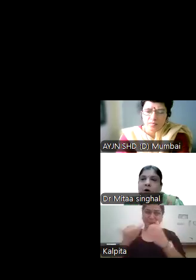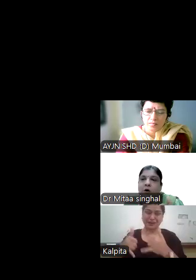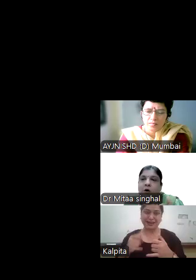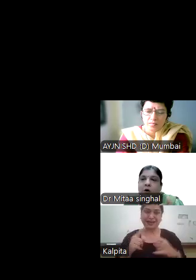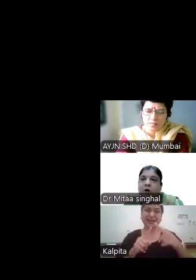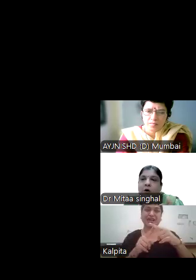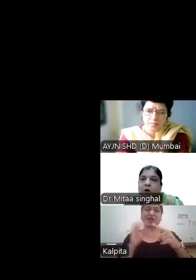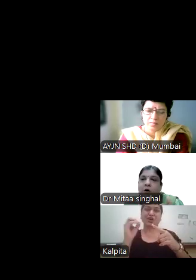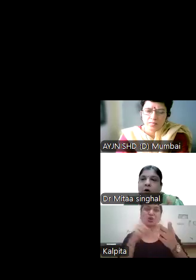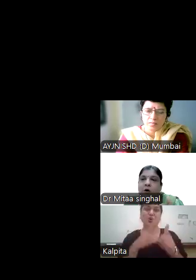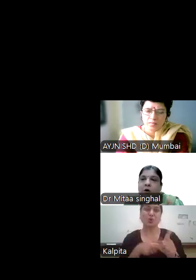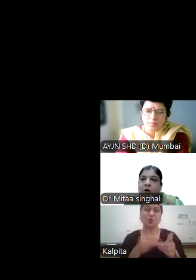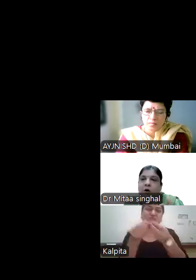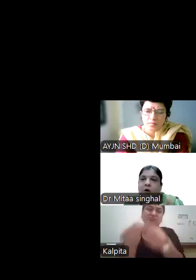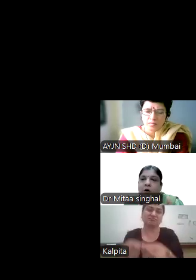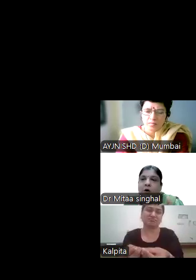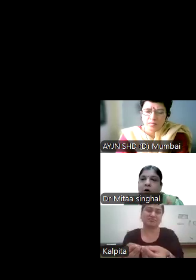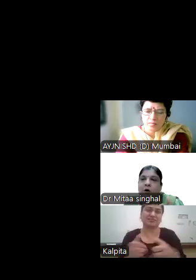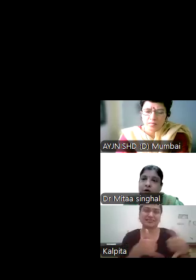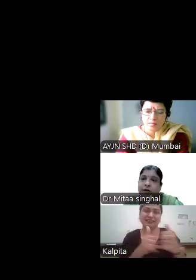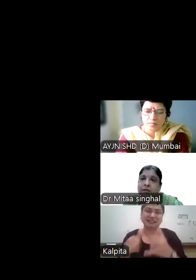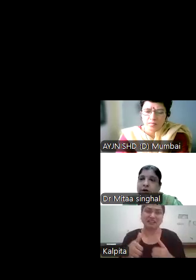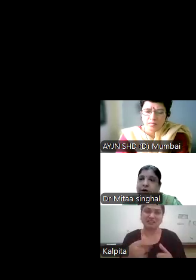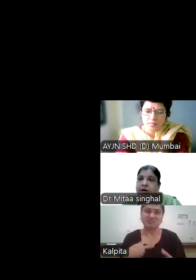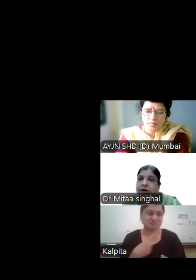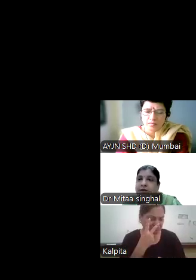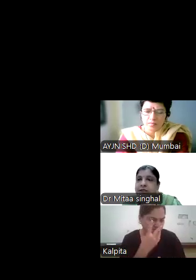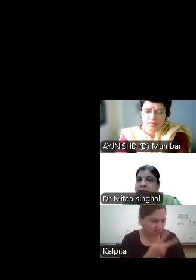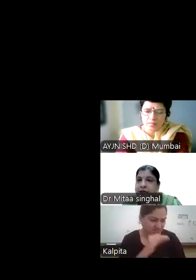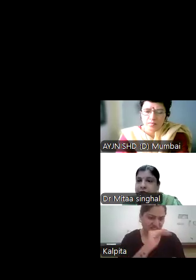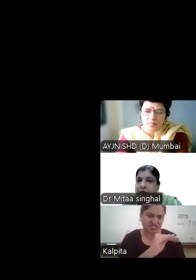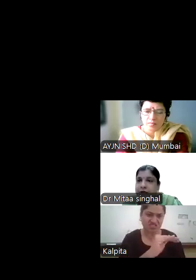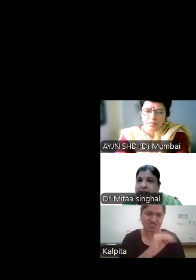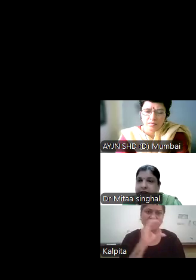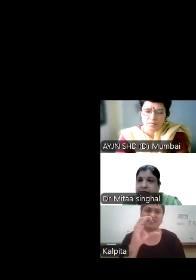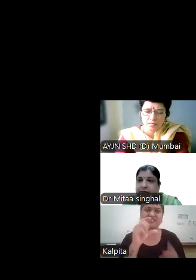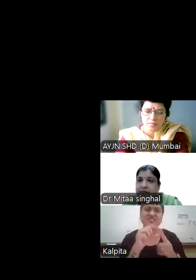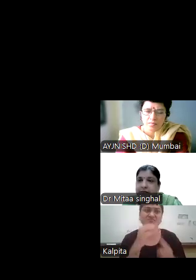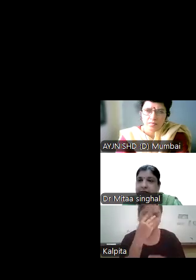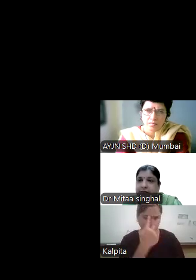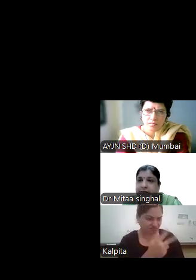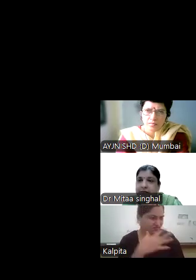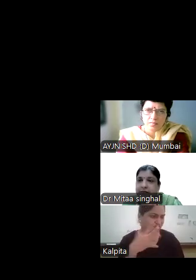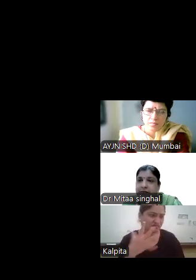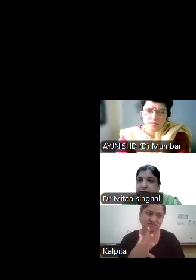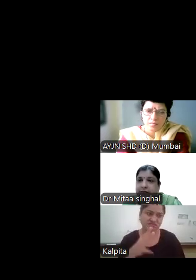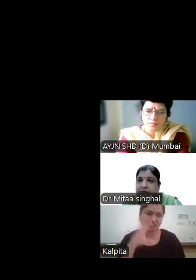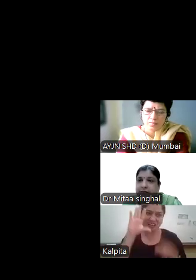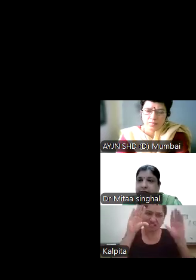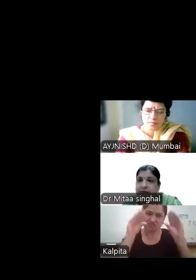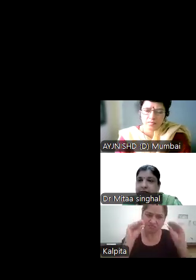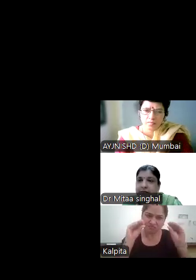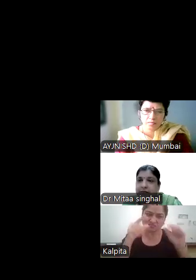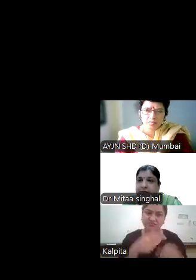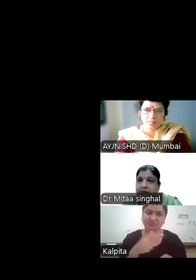to see if there is total visual impairment. So it's very common these days, visual impairment with cerebral palsy. So we need to train